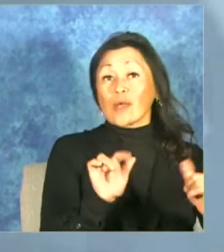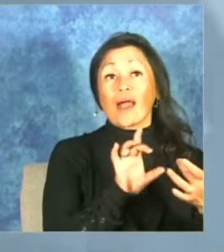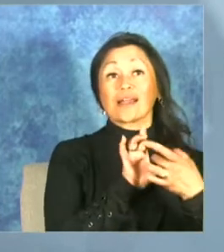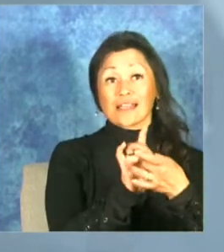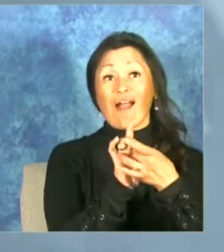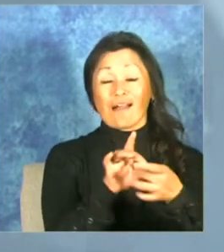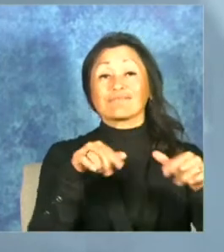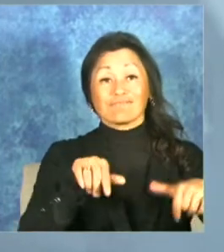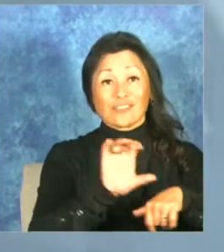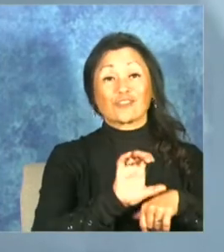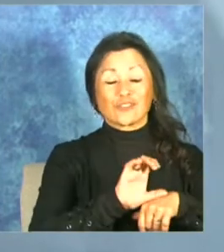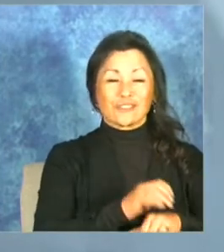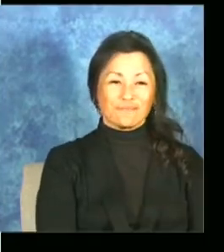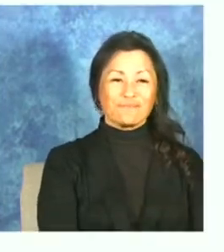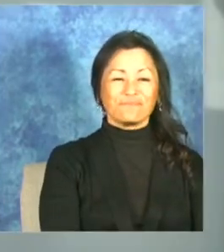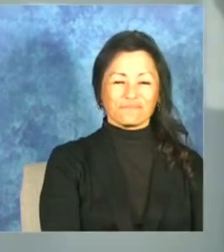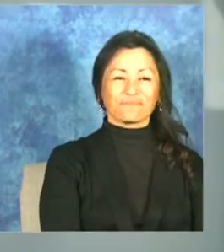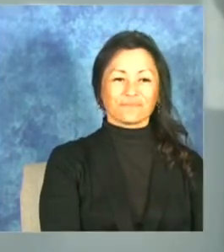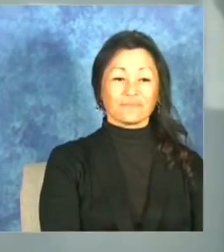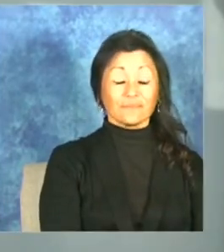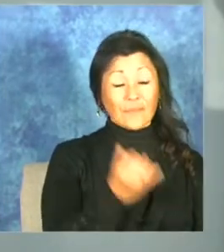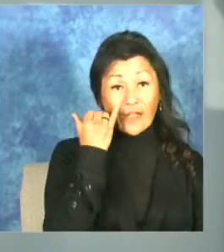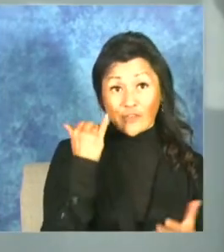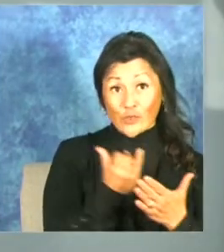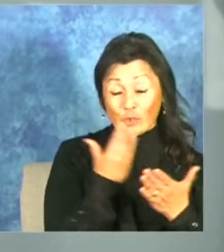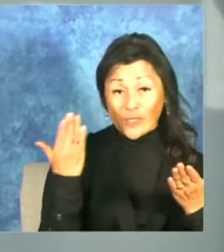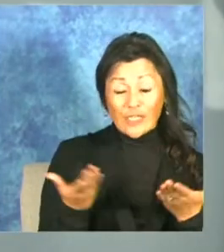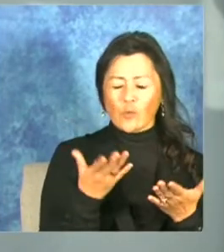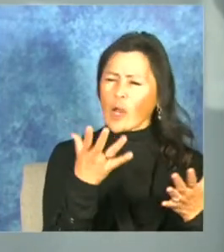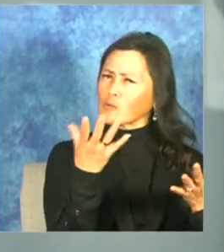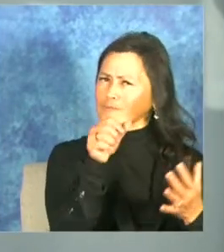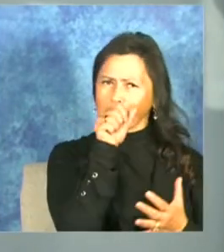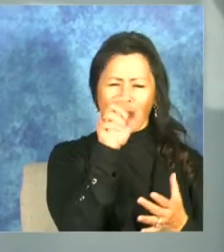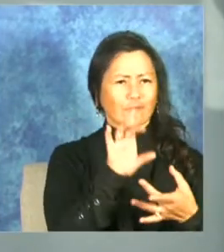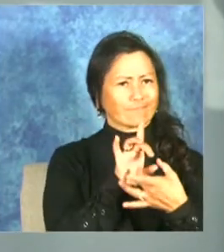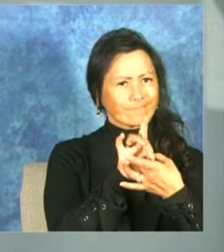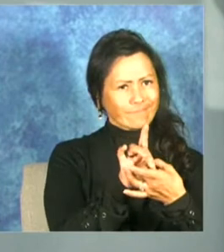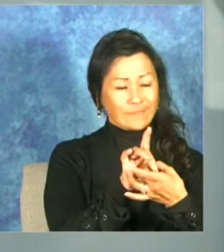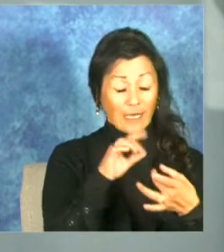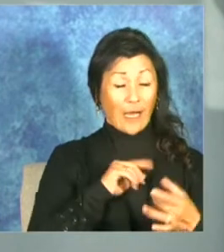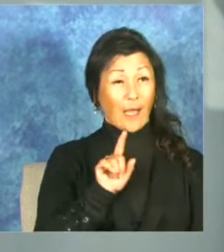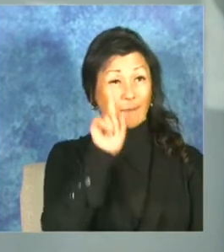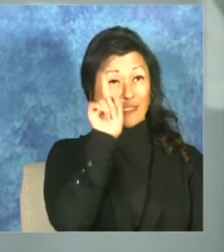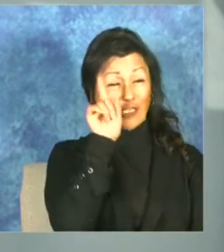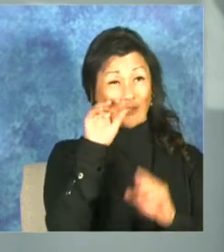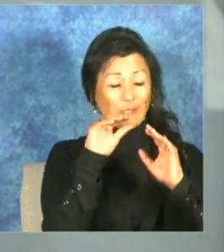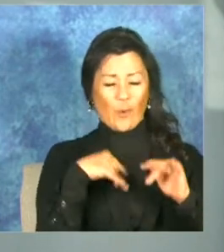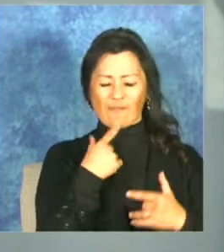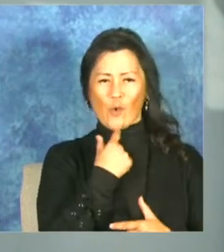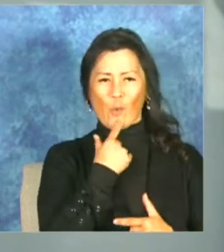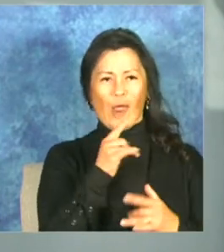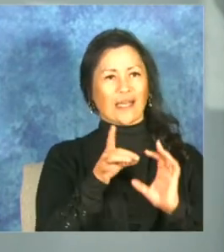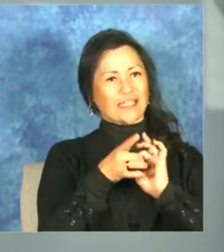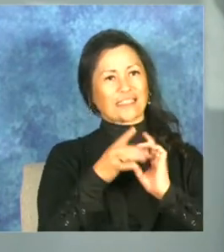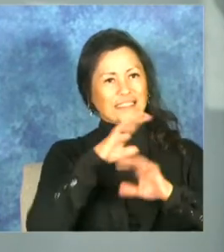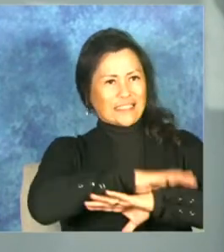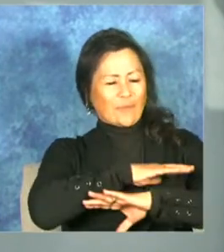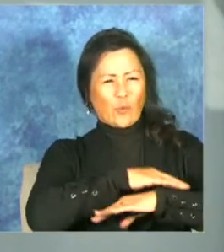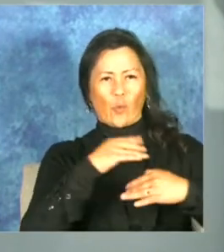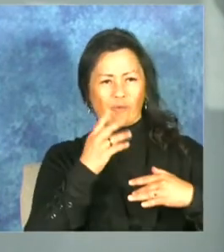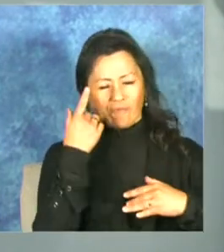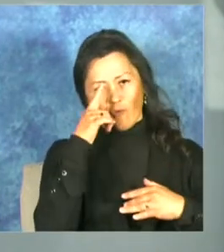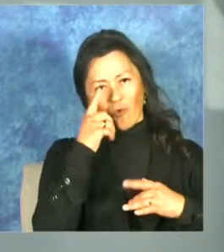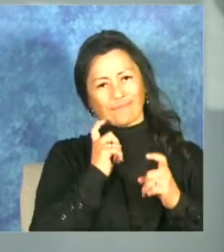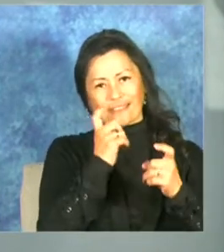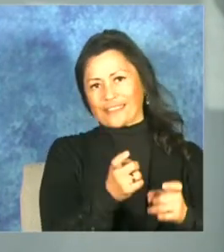connect here at CLC. If you're new here, we'd love to connect with you. In our upper foyer, we have a red connection table with a gift waiting